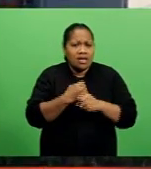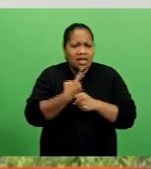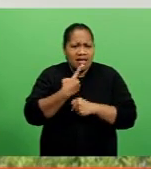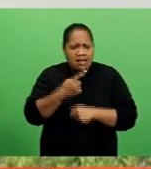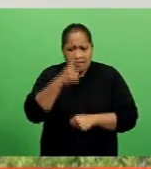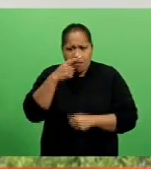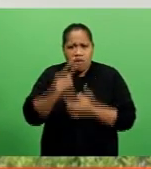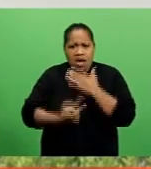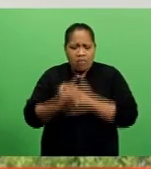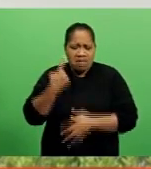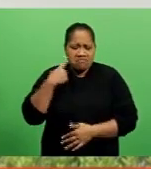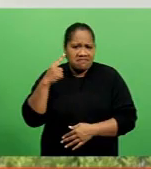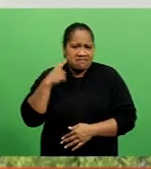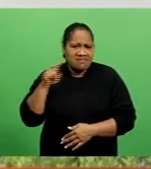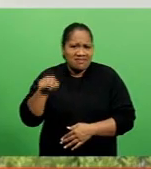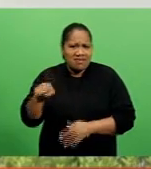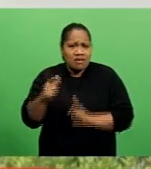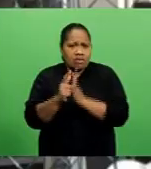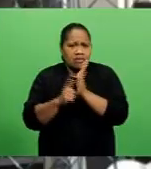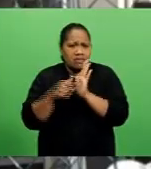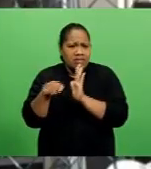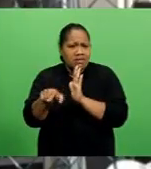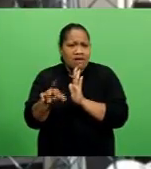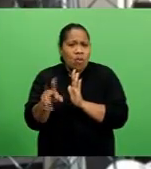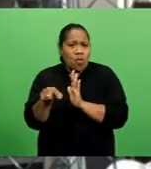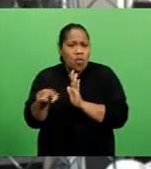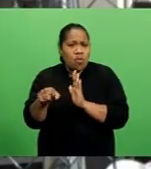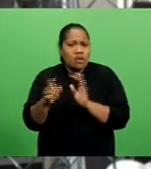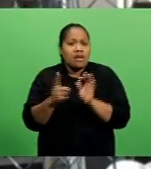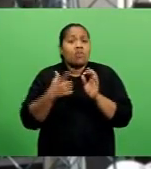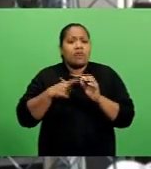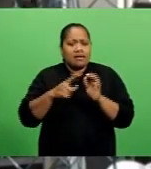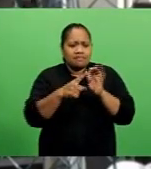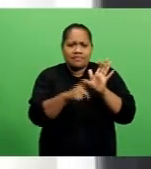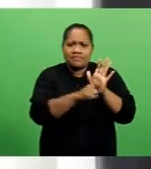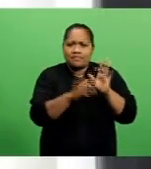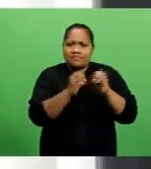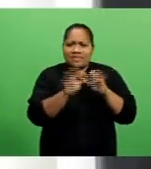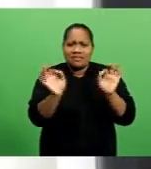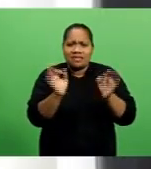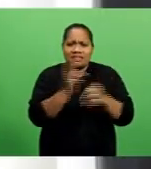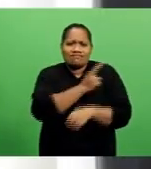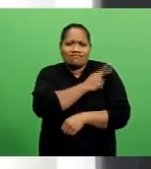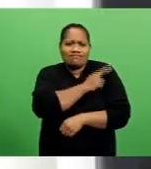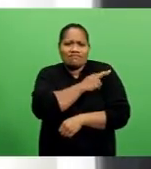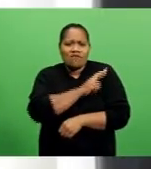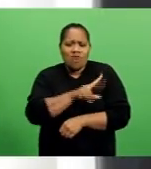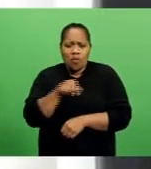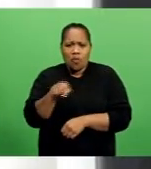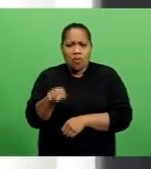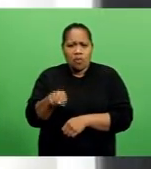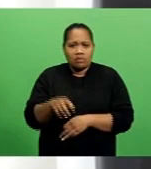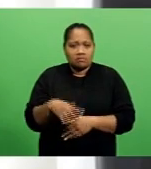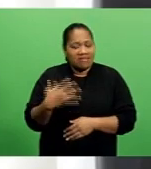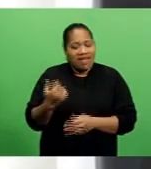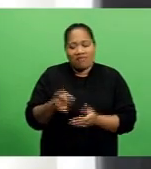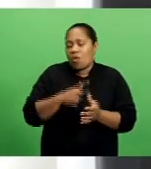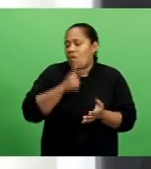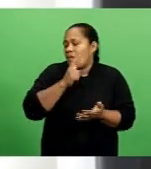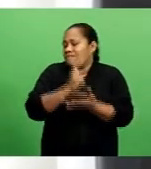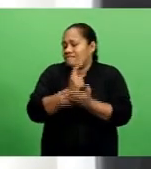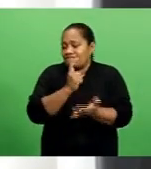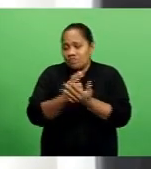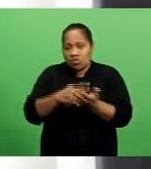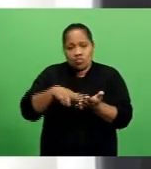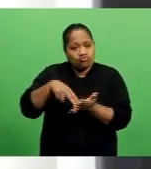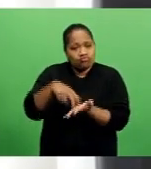tenancy agreement is becoming a norm because PRB is not taking responsibility. There has been a lot of weaknesses